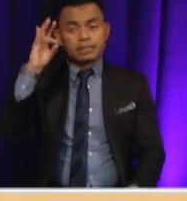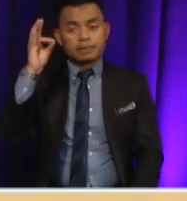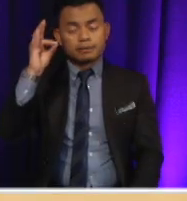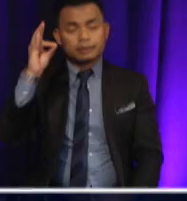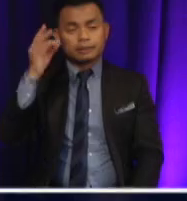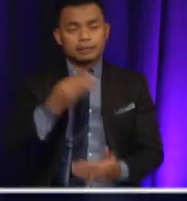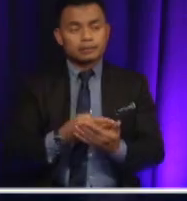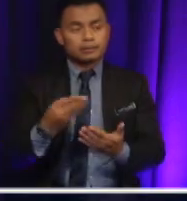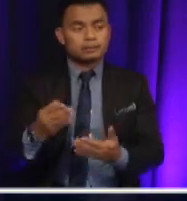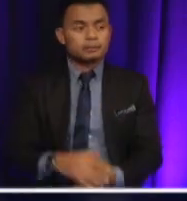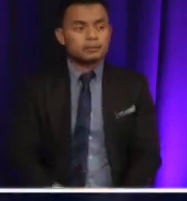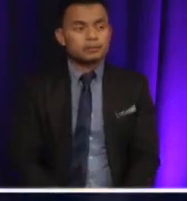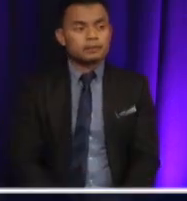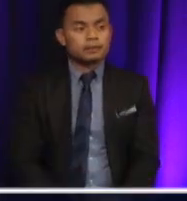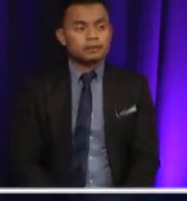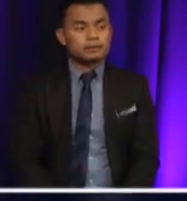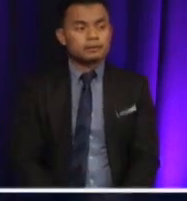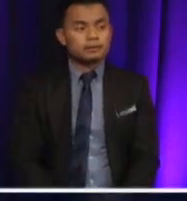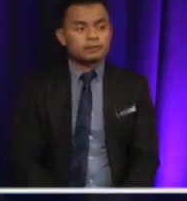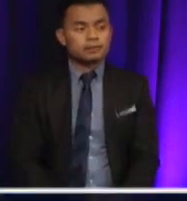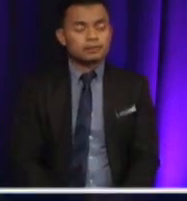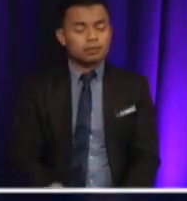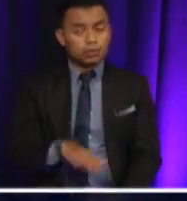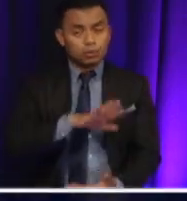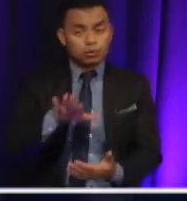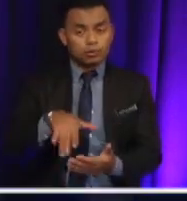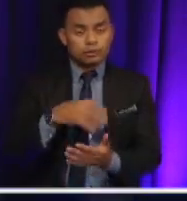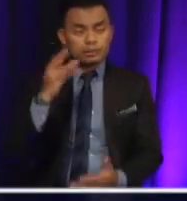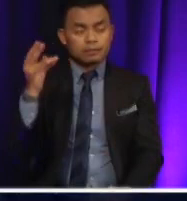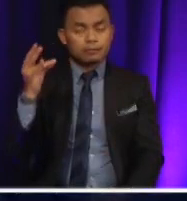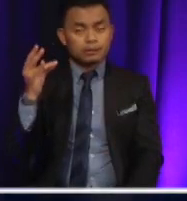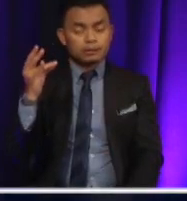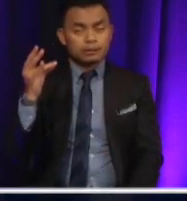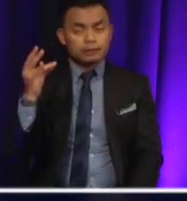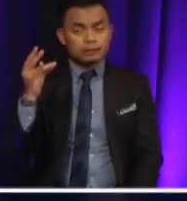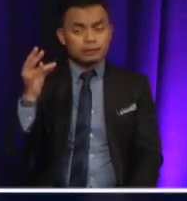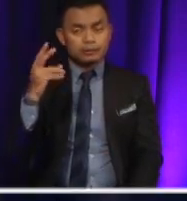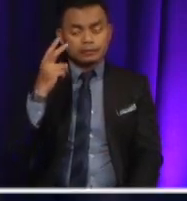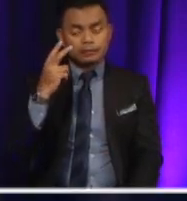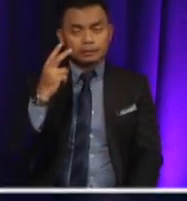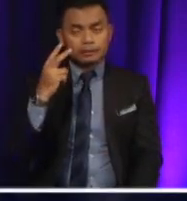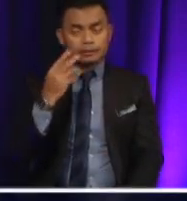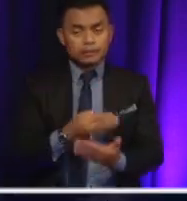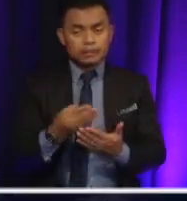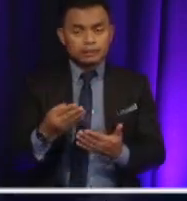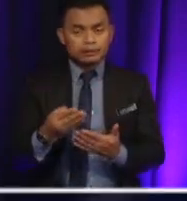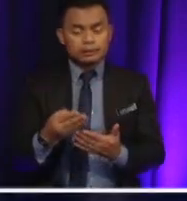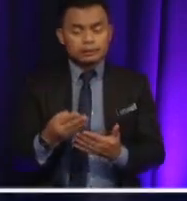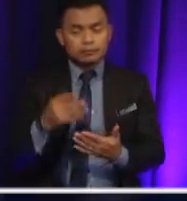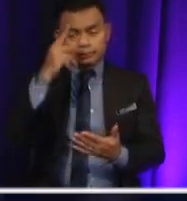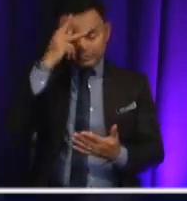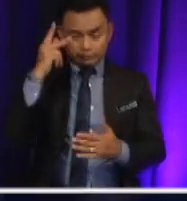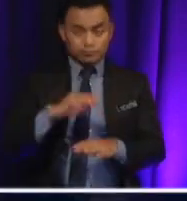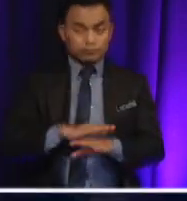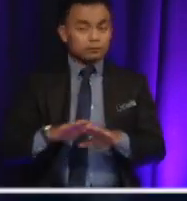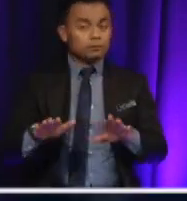think? All the 17 items seems to be sad because people don't appreciate them or use them